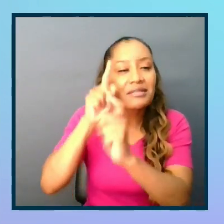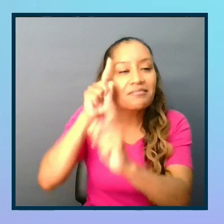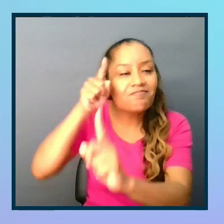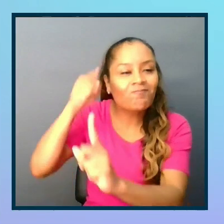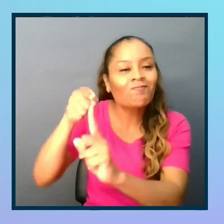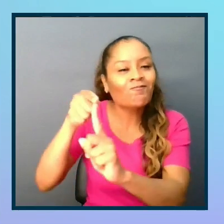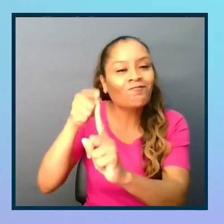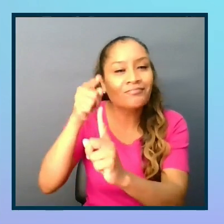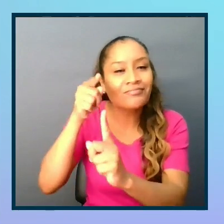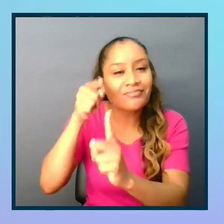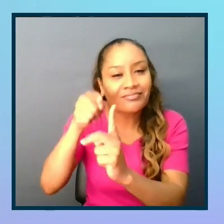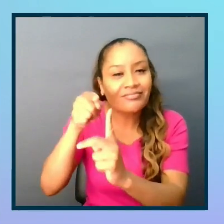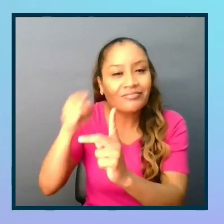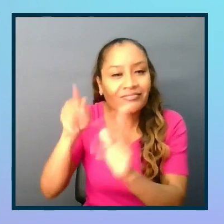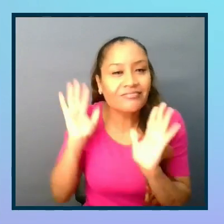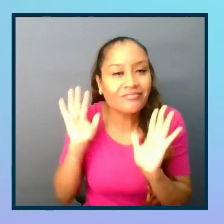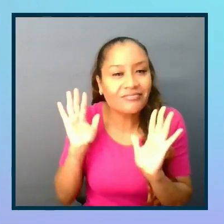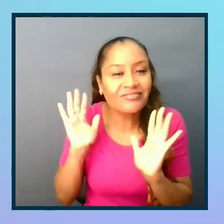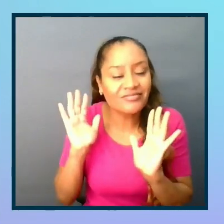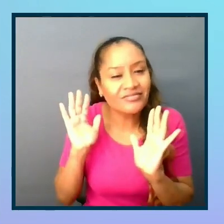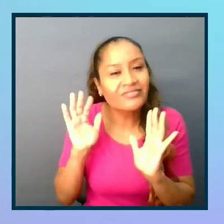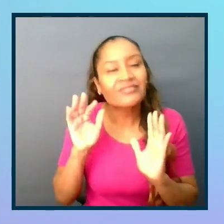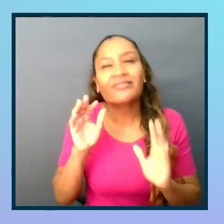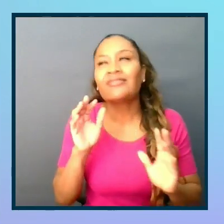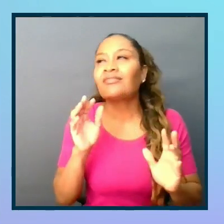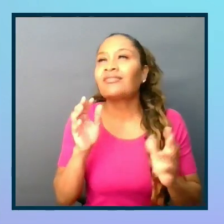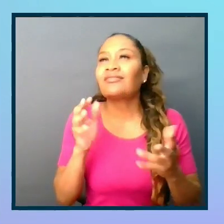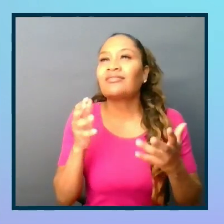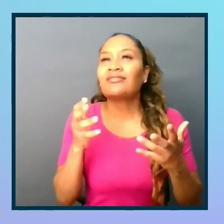ways. It